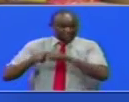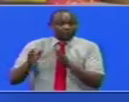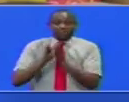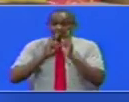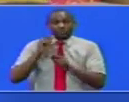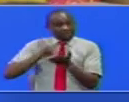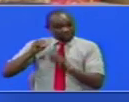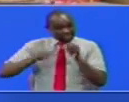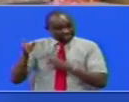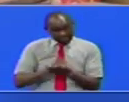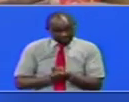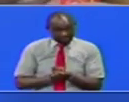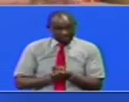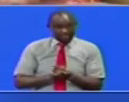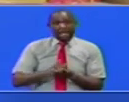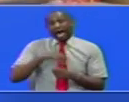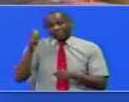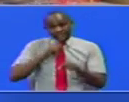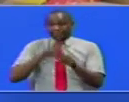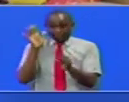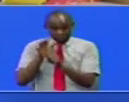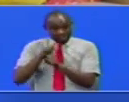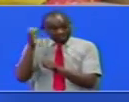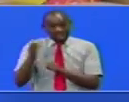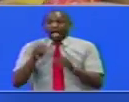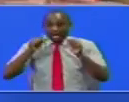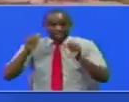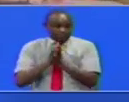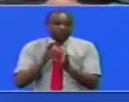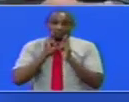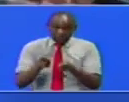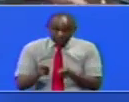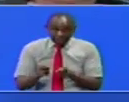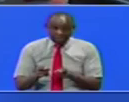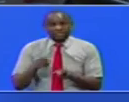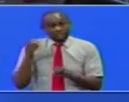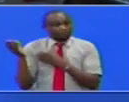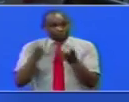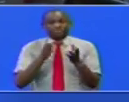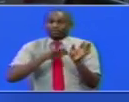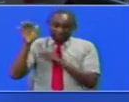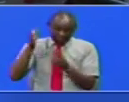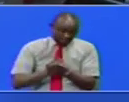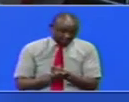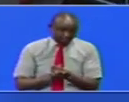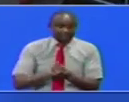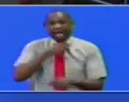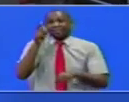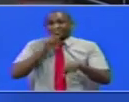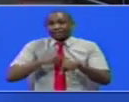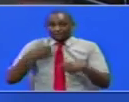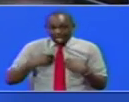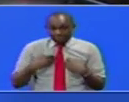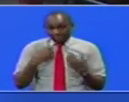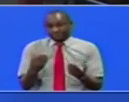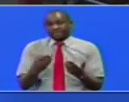they'll write. There are times when a majority agree on a report, and then it is brought to the floor of the House. Other times, there is a